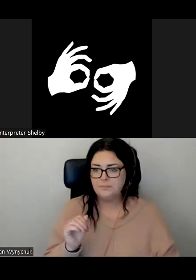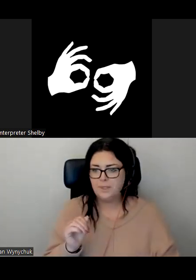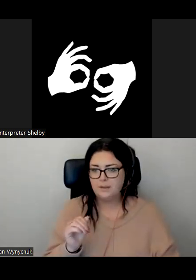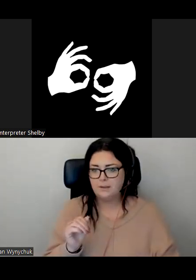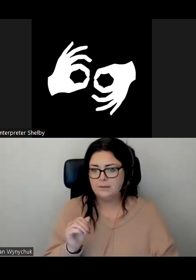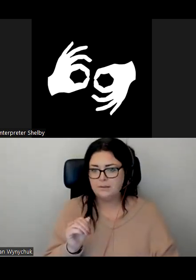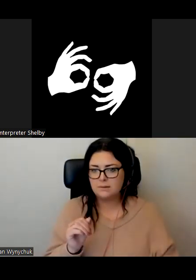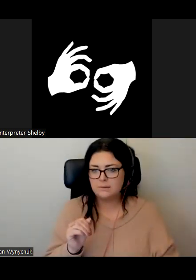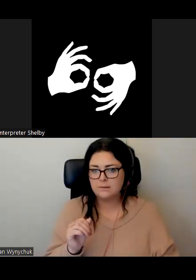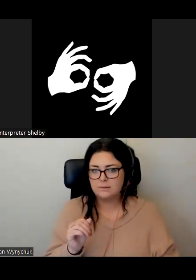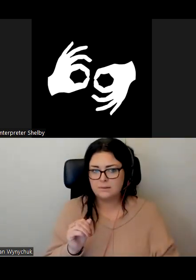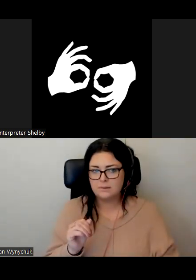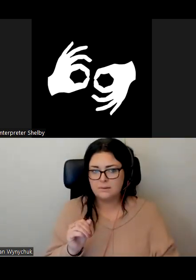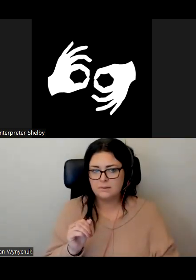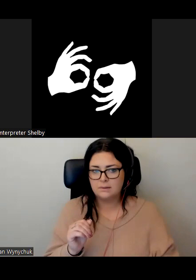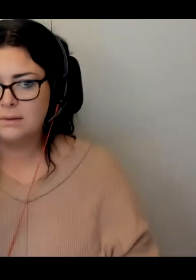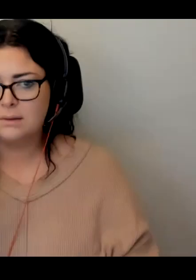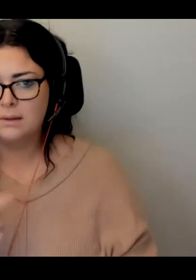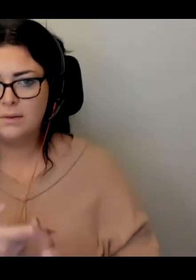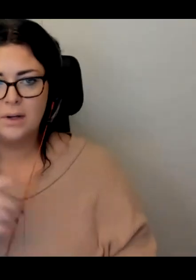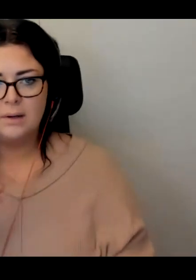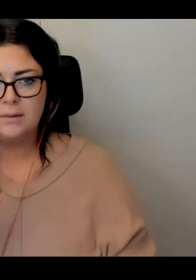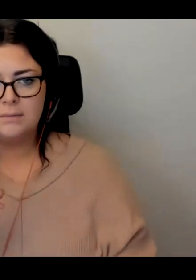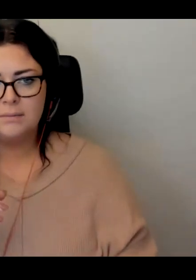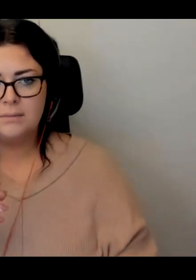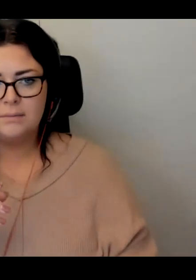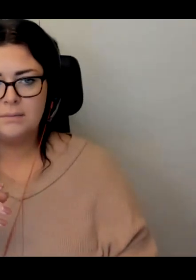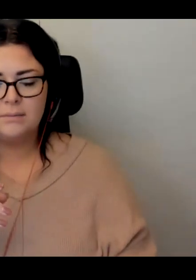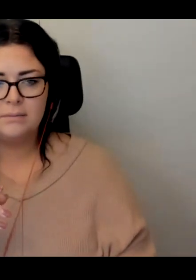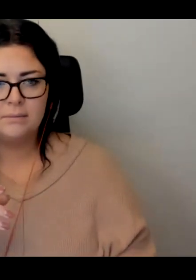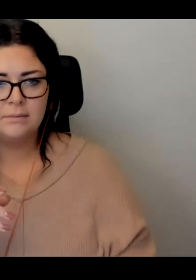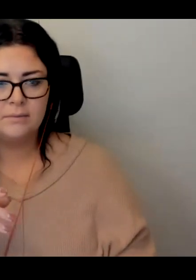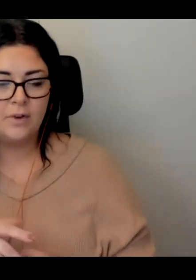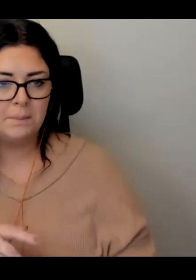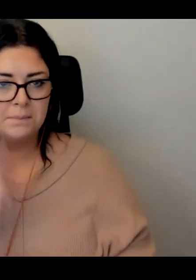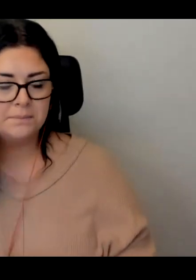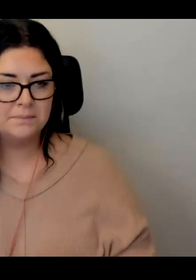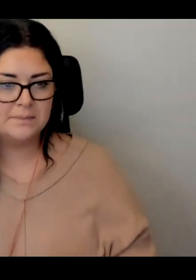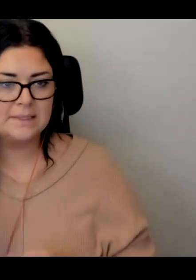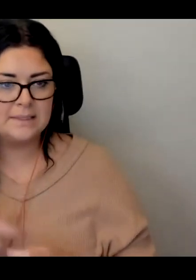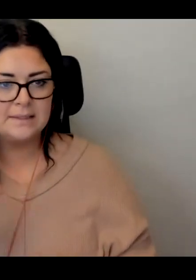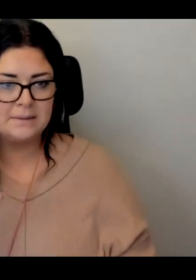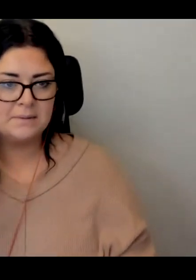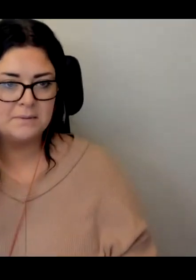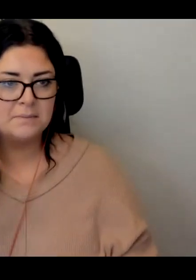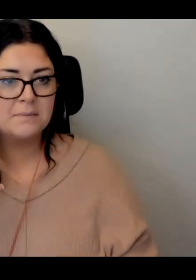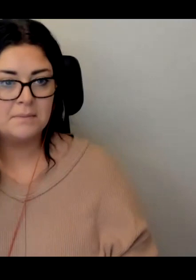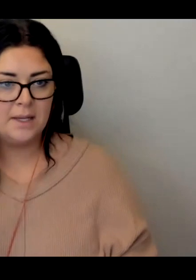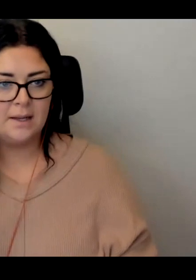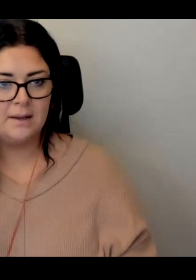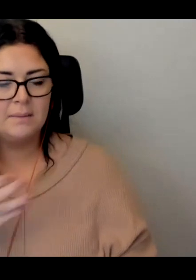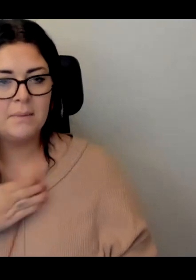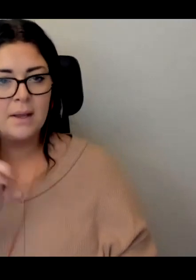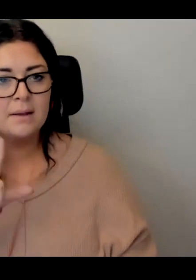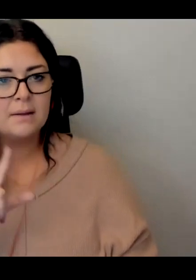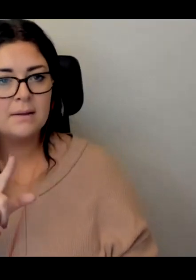I'm calling today from sunny, somewhat warmer Spain. My common law partner and I moved here